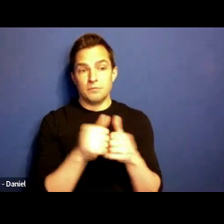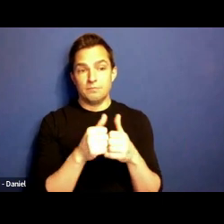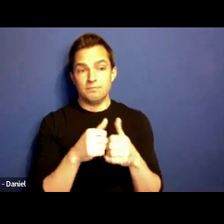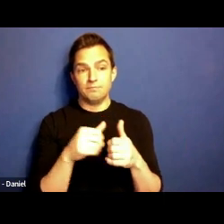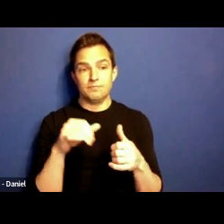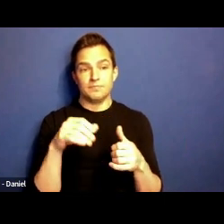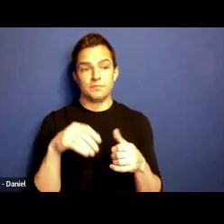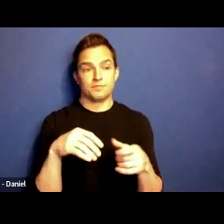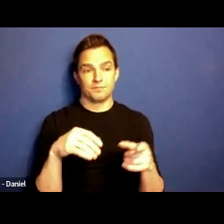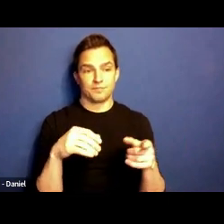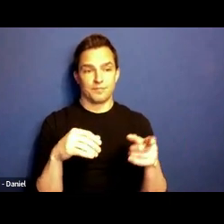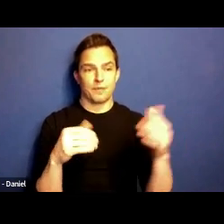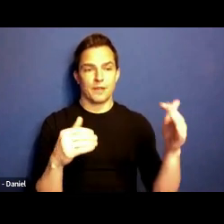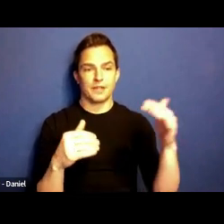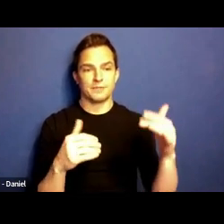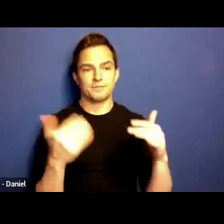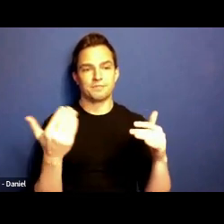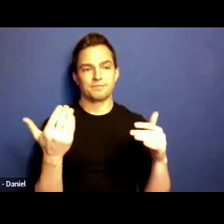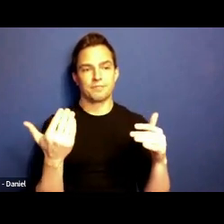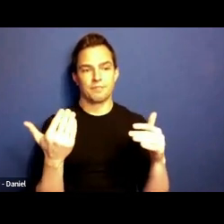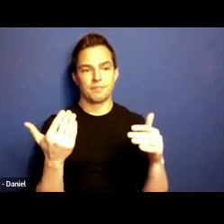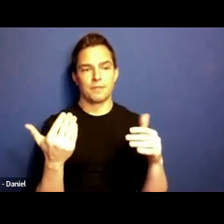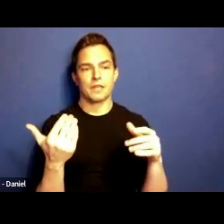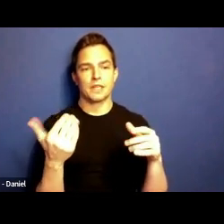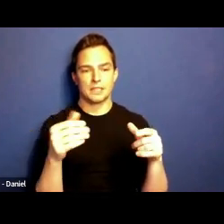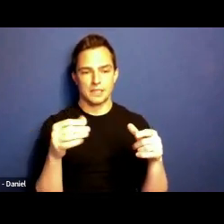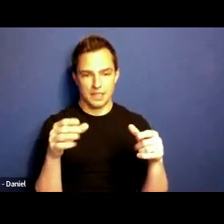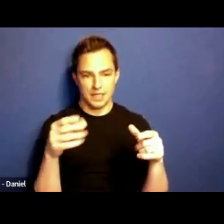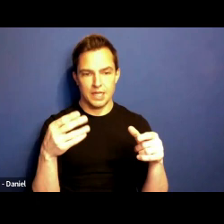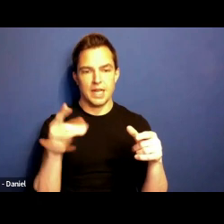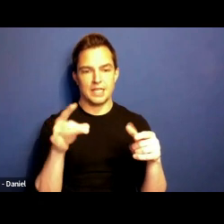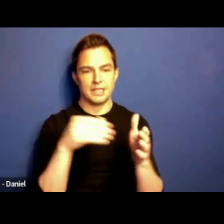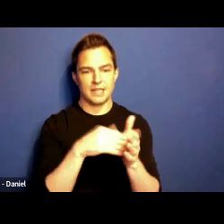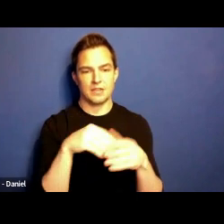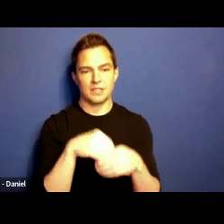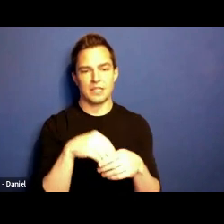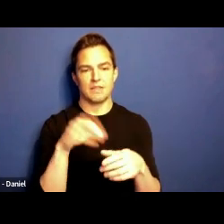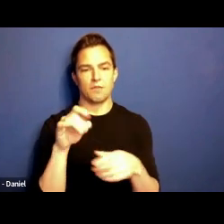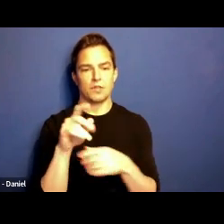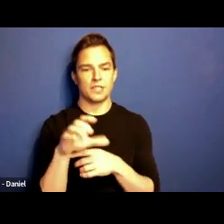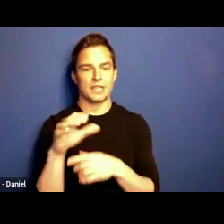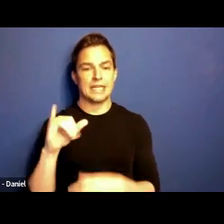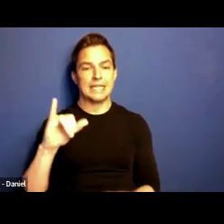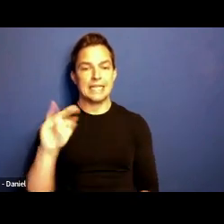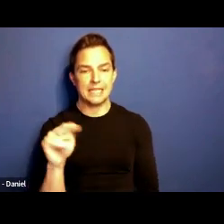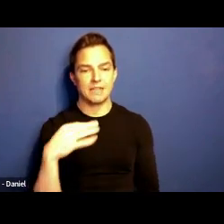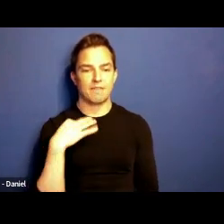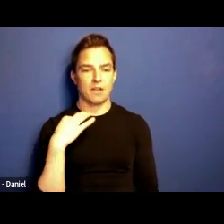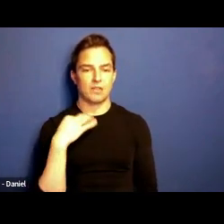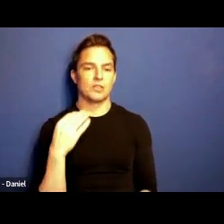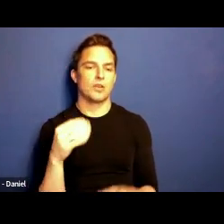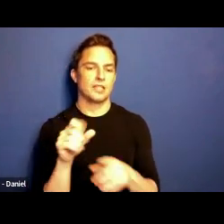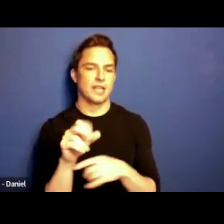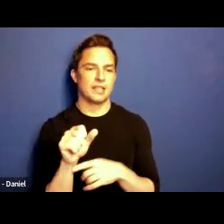status. 15,000 of them were in a state hospital, whereas the civil status, either